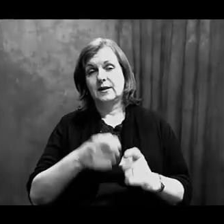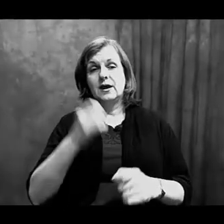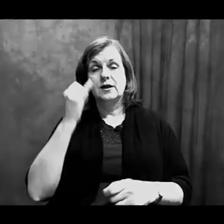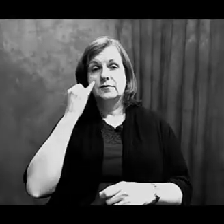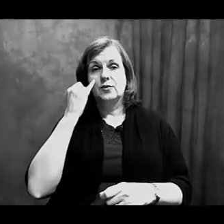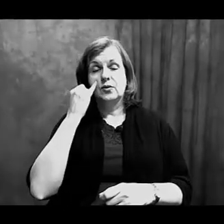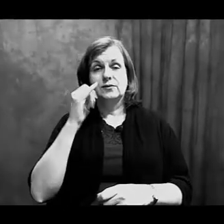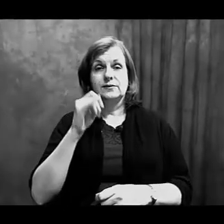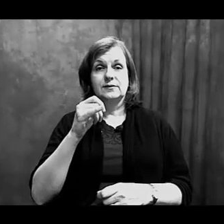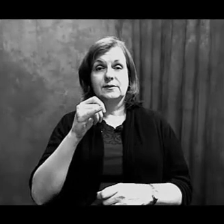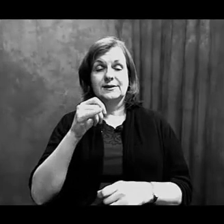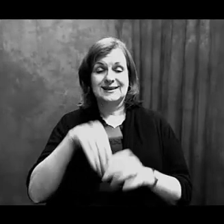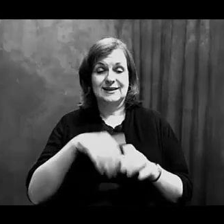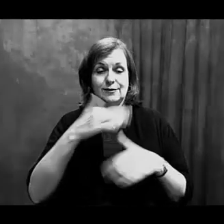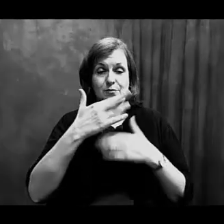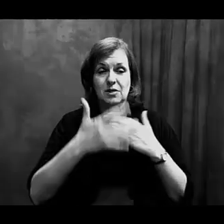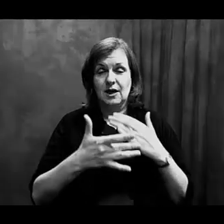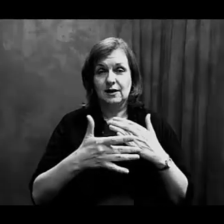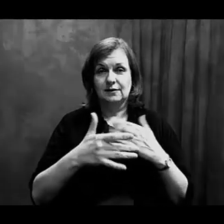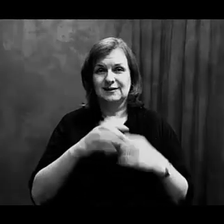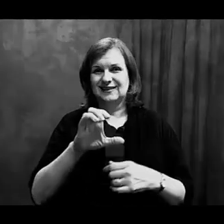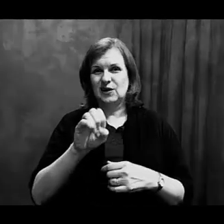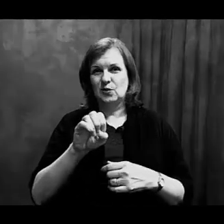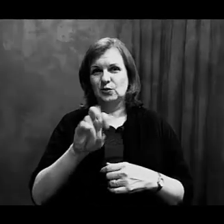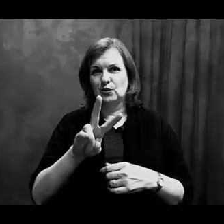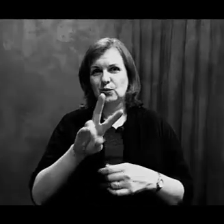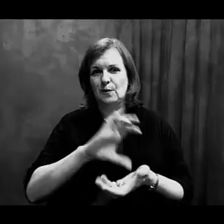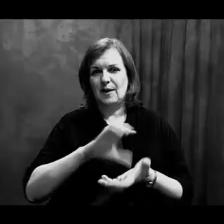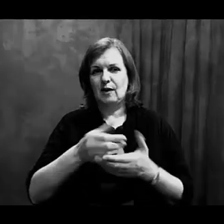Because when your CO2 levels increase,